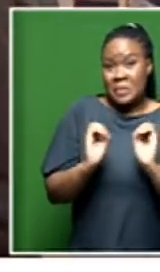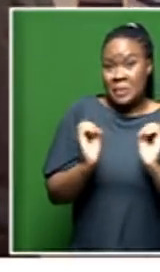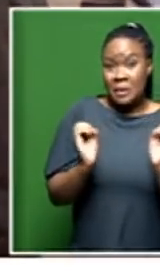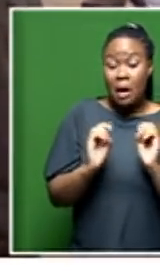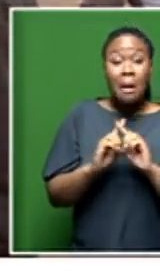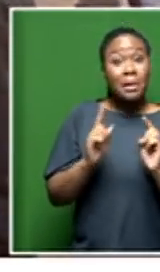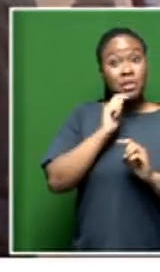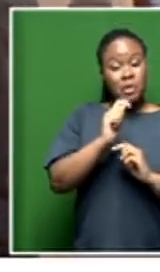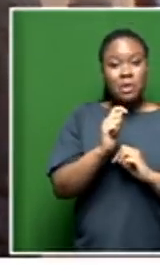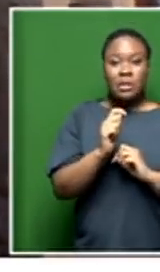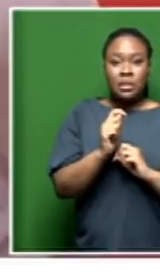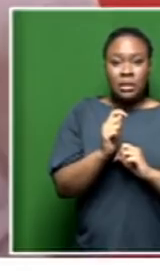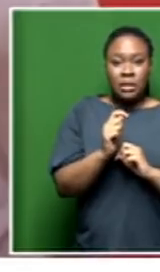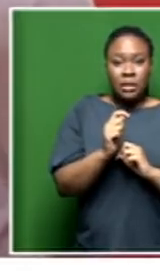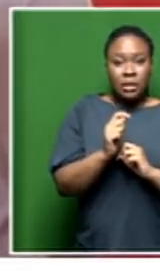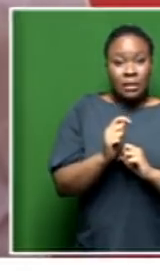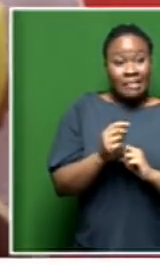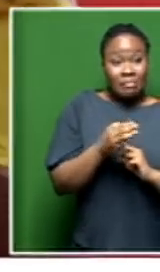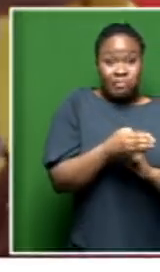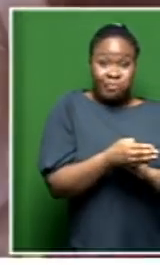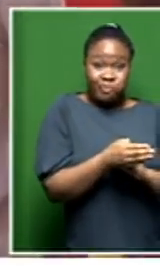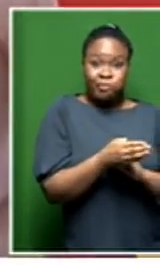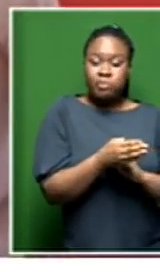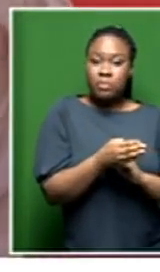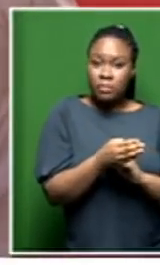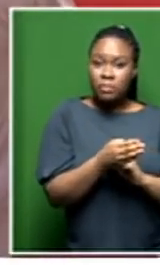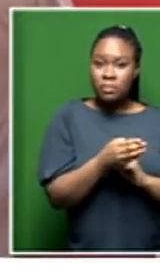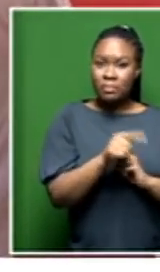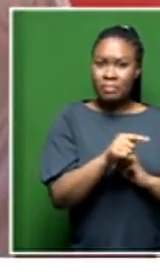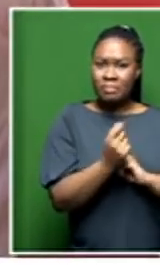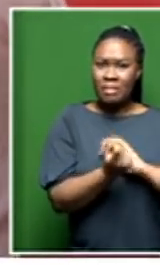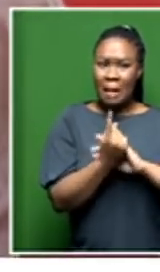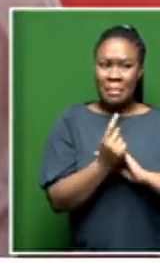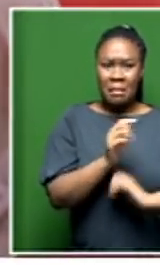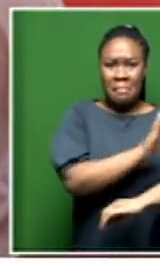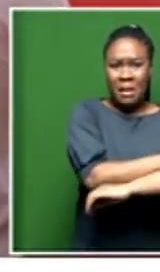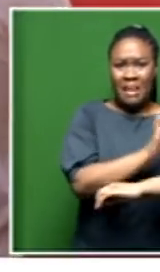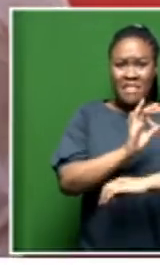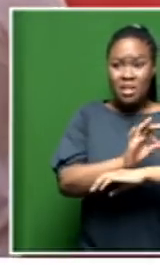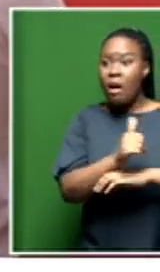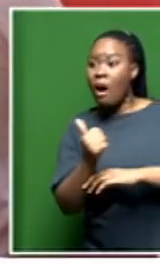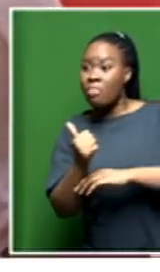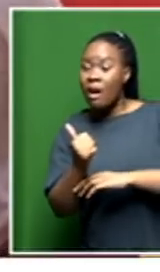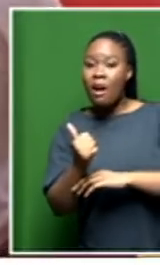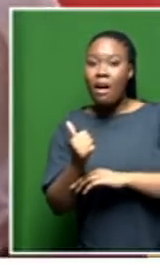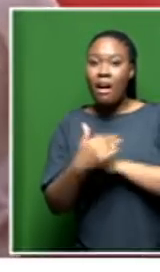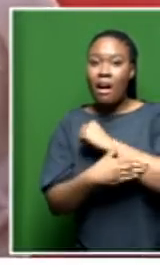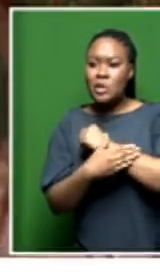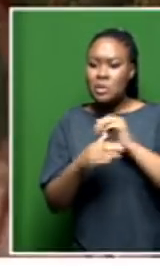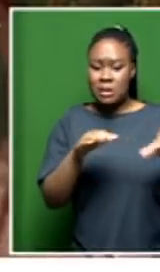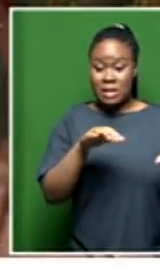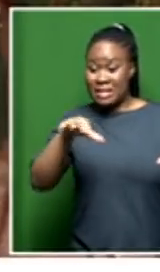unconfirmed information that in Guinea-Bissau, just not far away from Burkina Faso, there was an attempted coup d'etat this